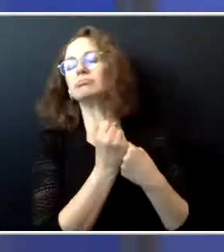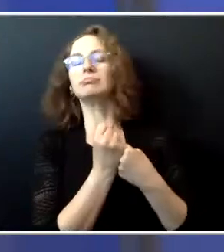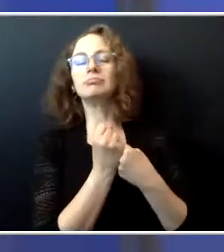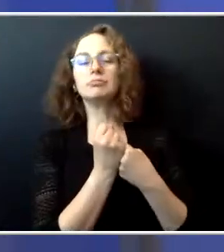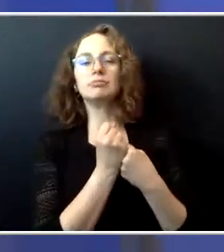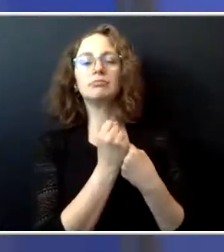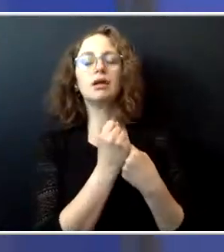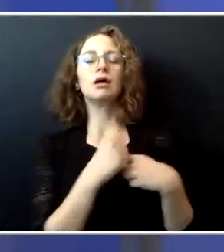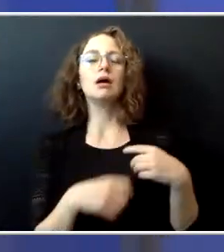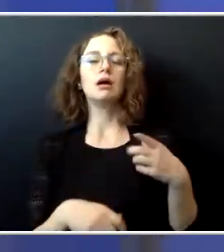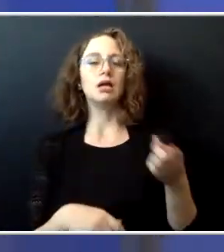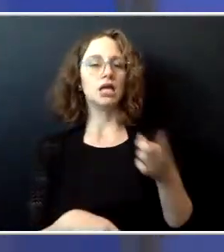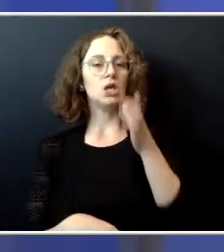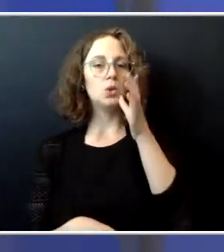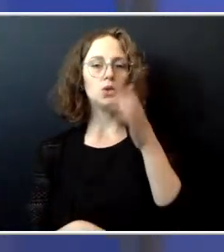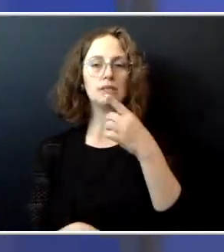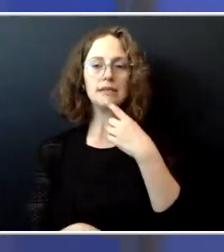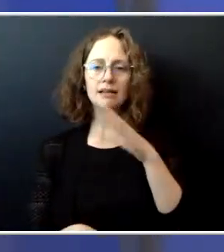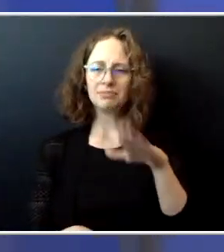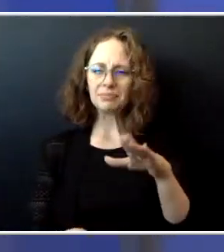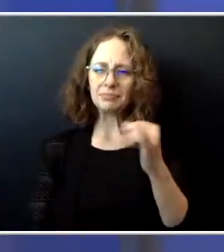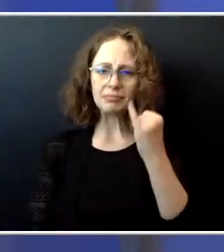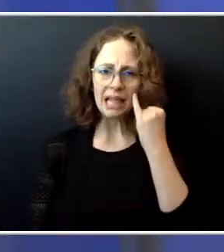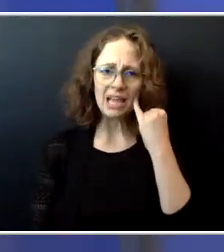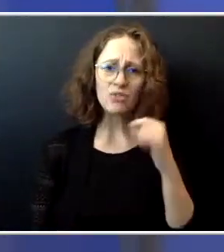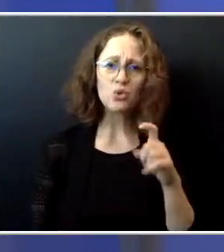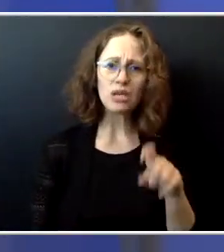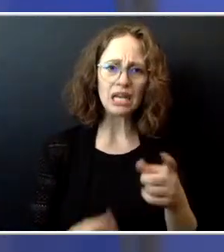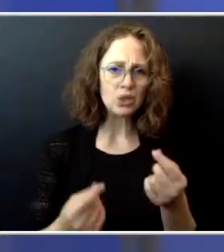need to do this, we'll make it happen.